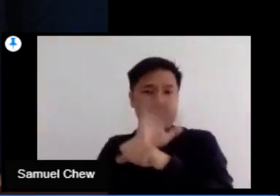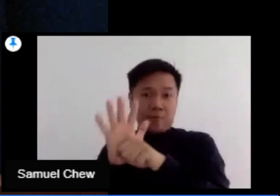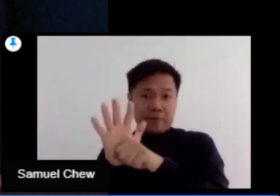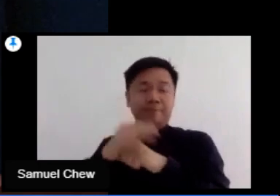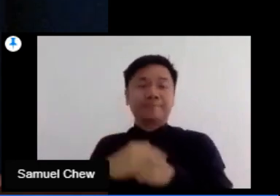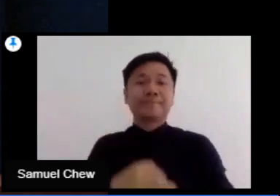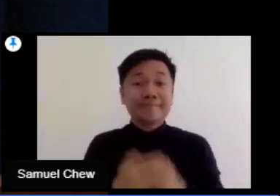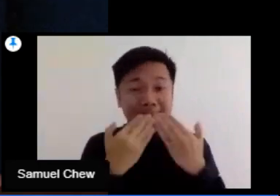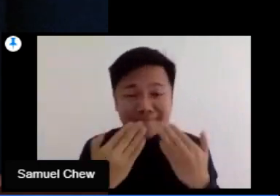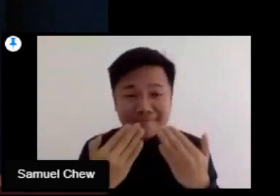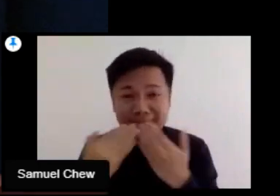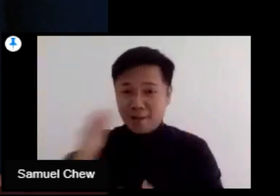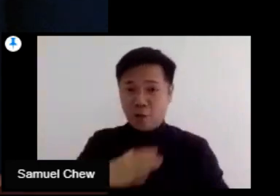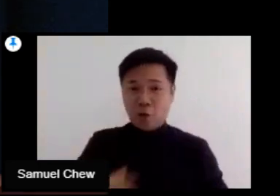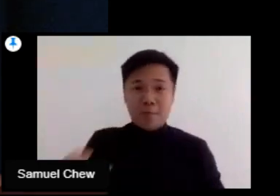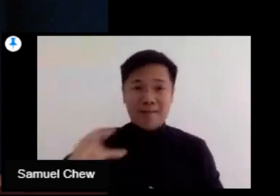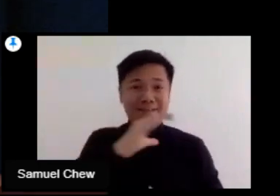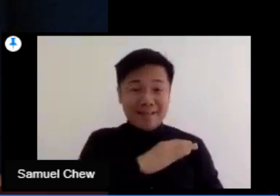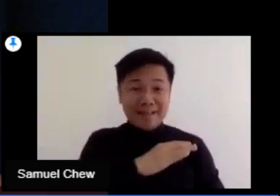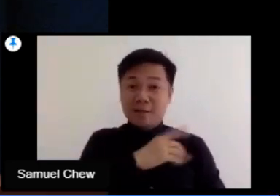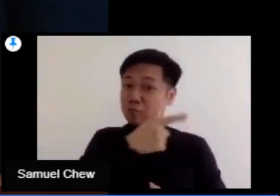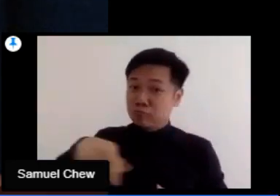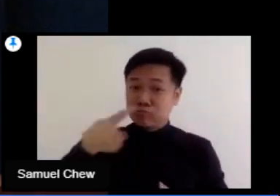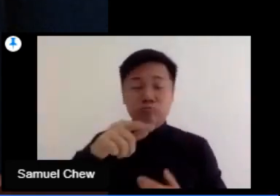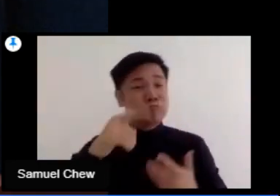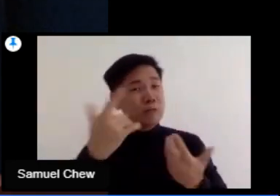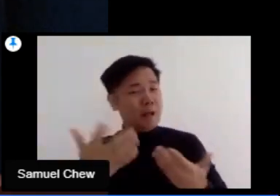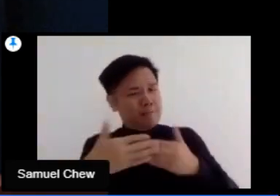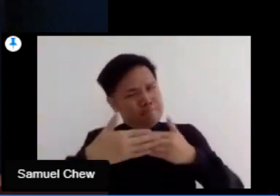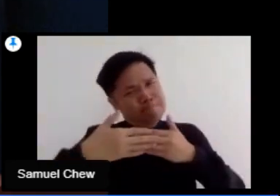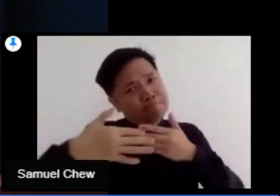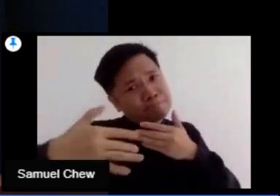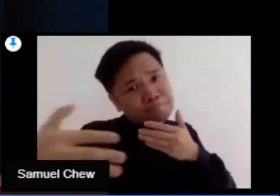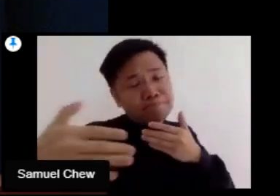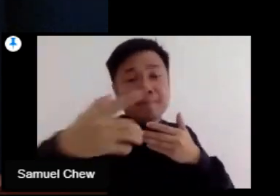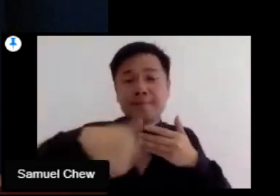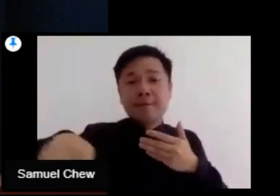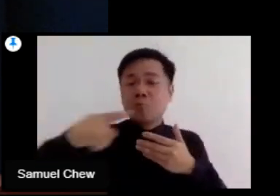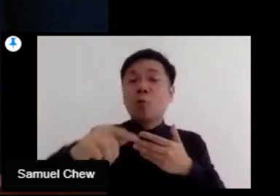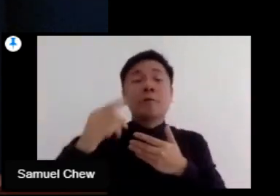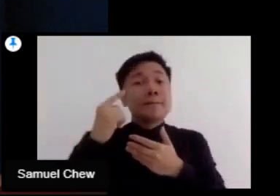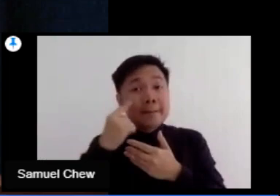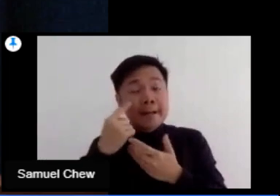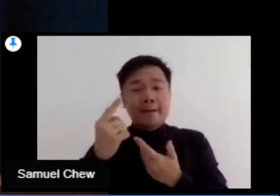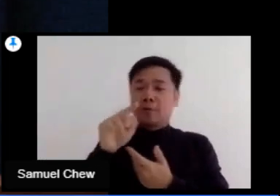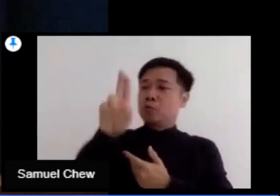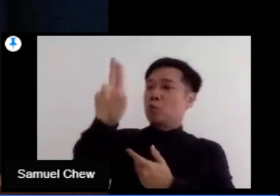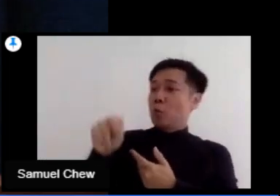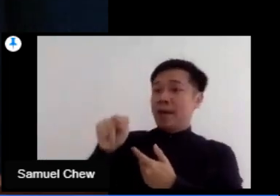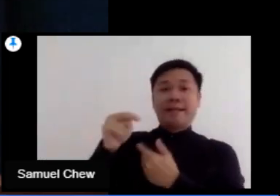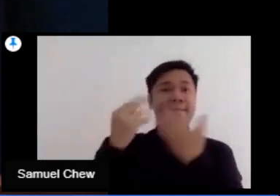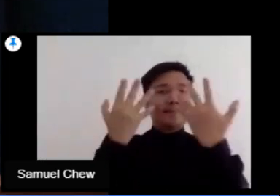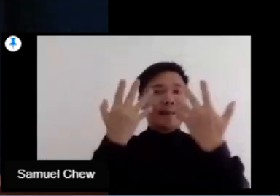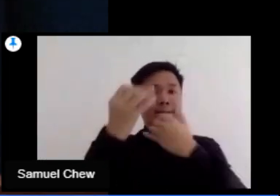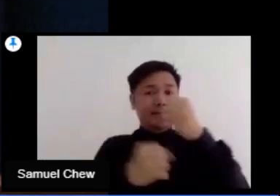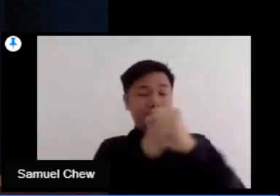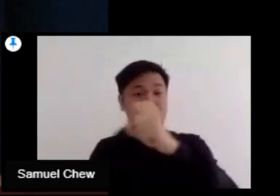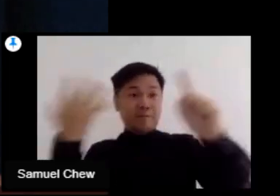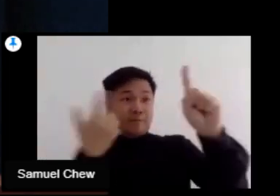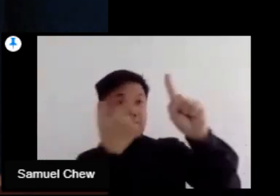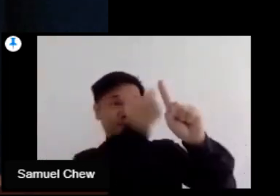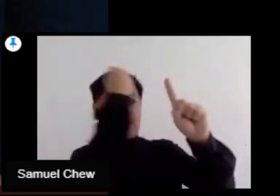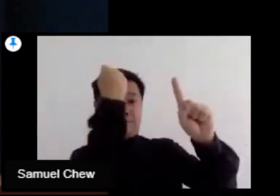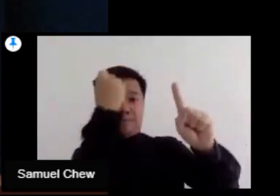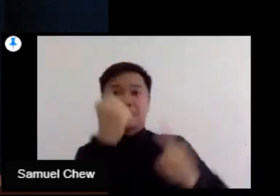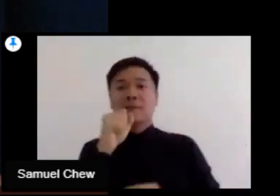committee's guidance to the Secretariat on how to take these tools forward as we embark on the UN Decade of Action to achieve the 2030 Agenda.